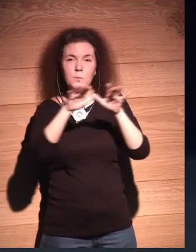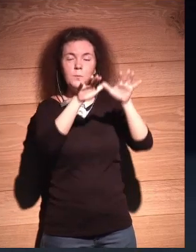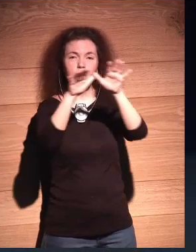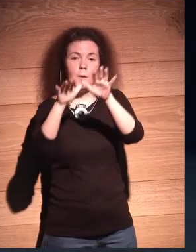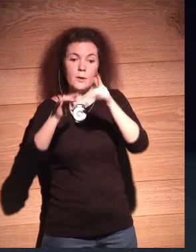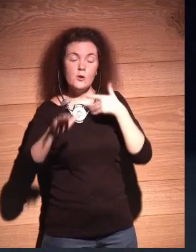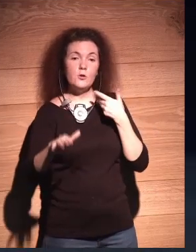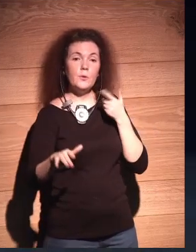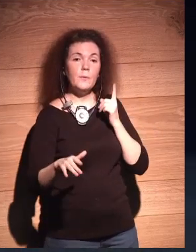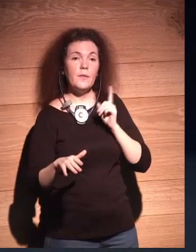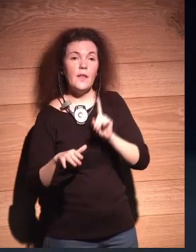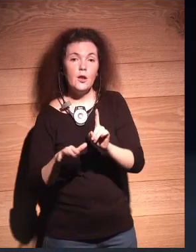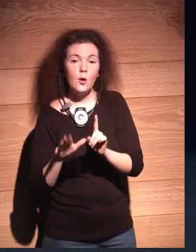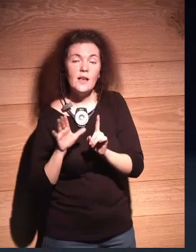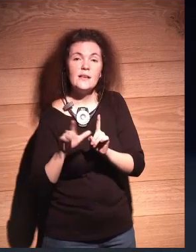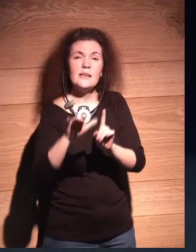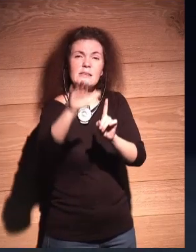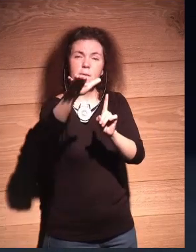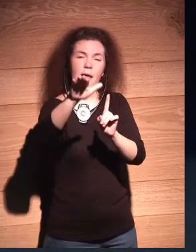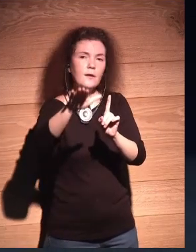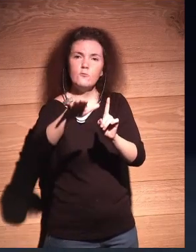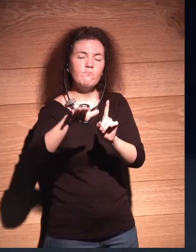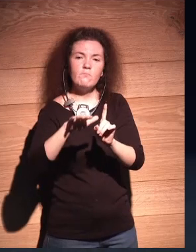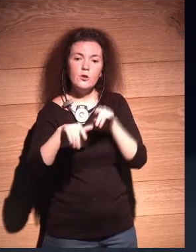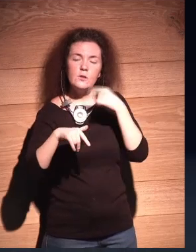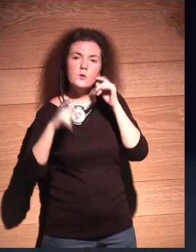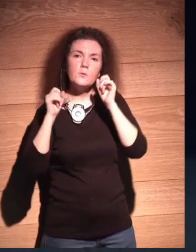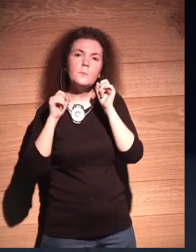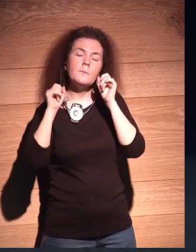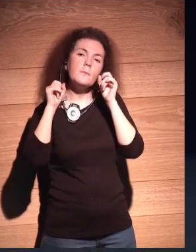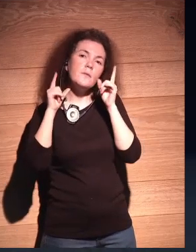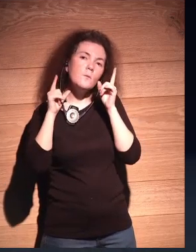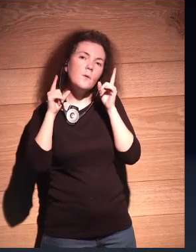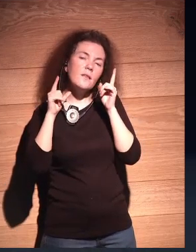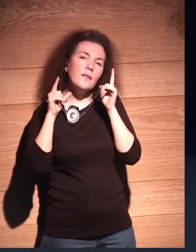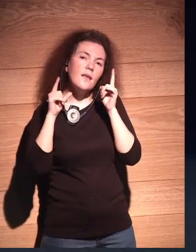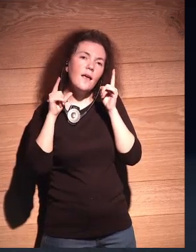saw that their feet had been frozen into the new layer of ice.